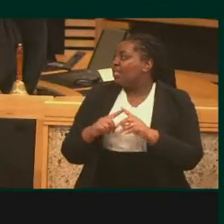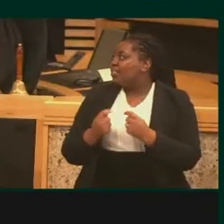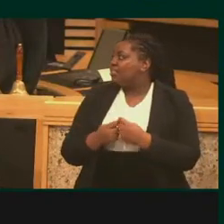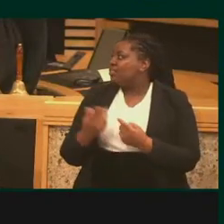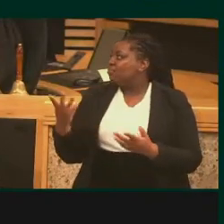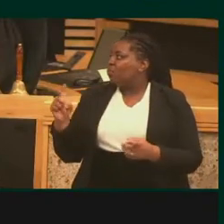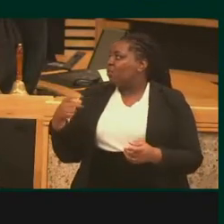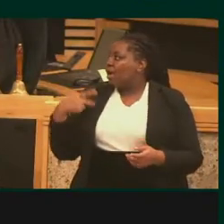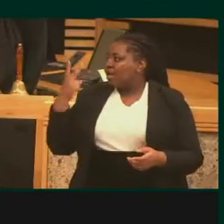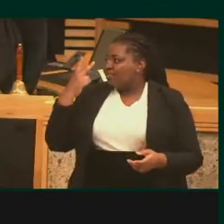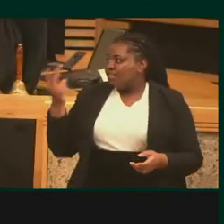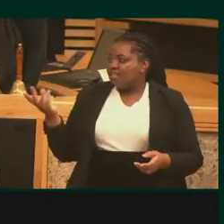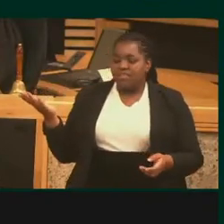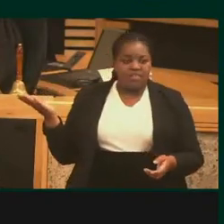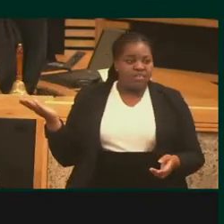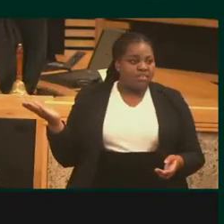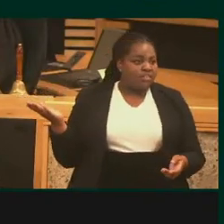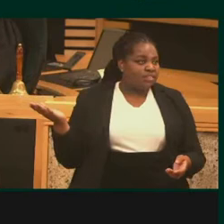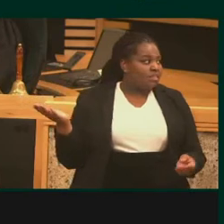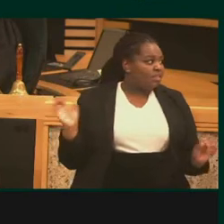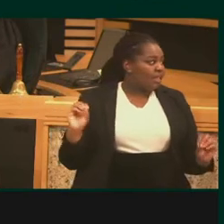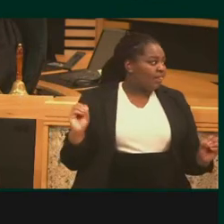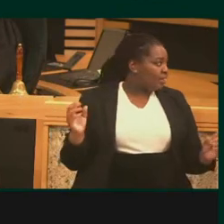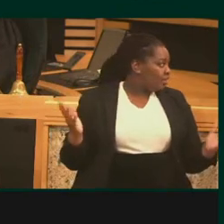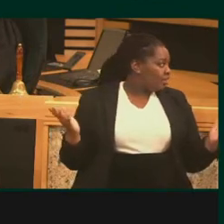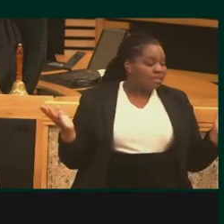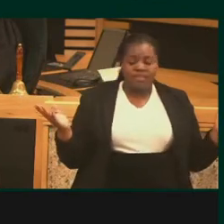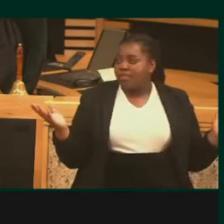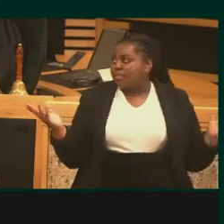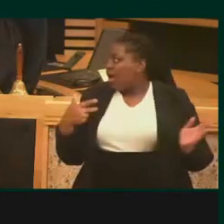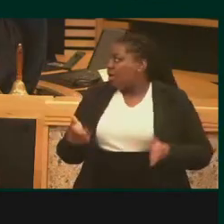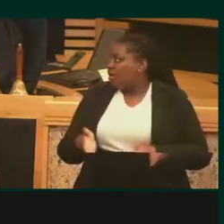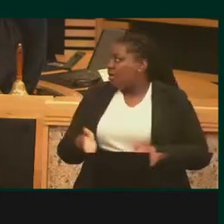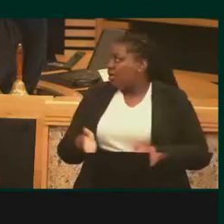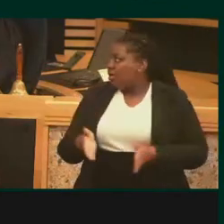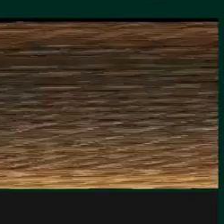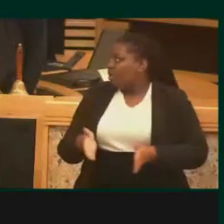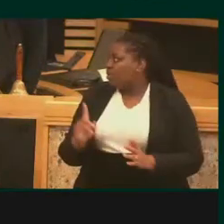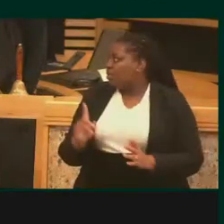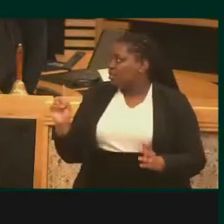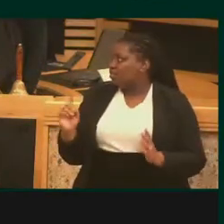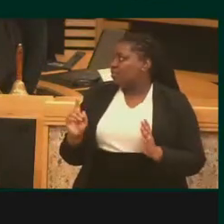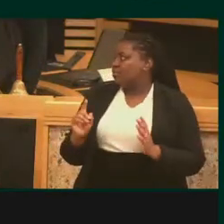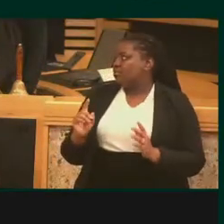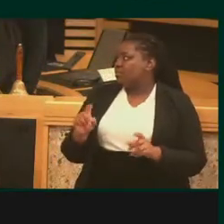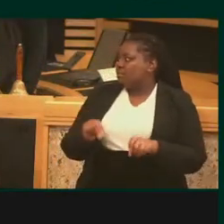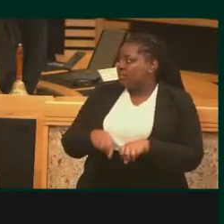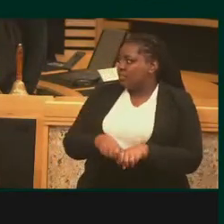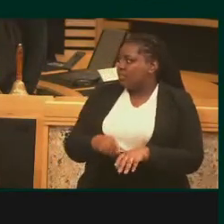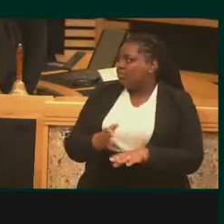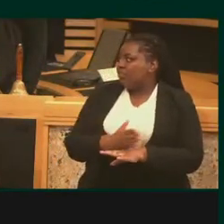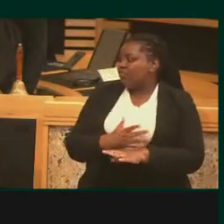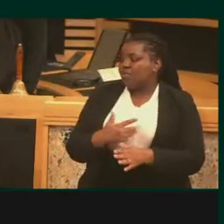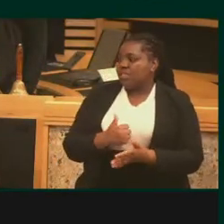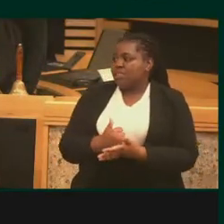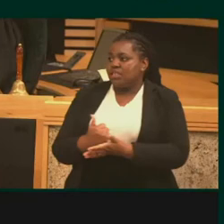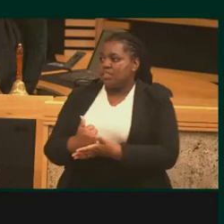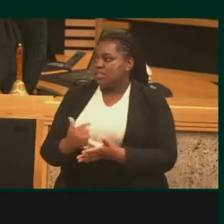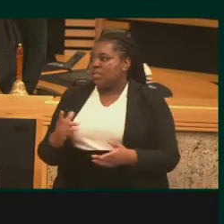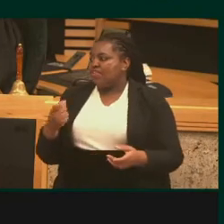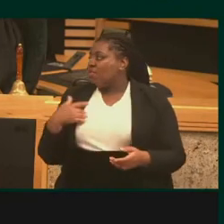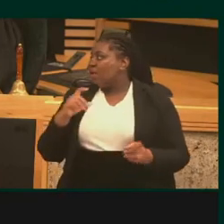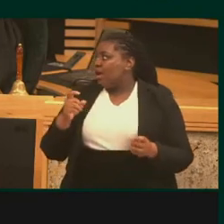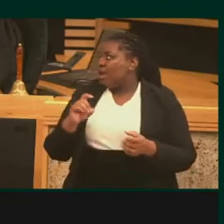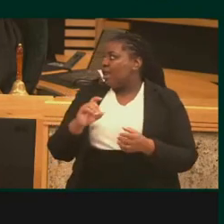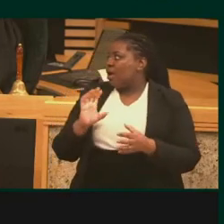see her and I requested that this be tested before the if we are unable to